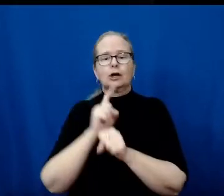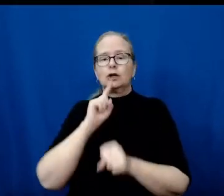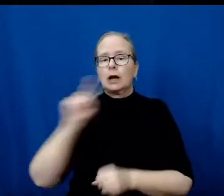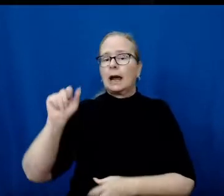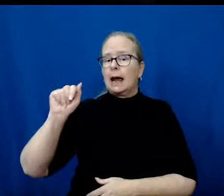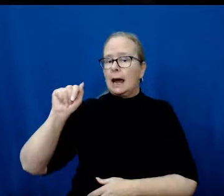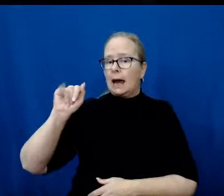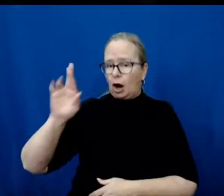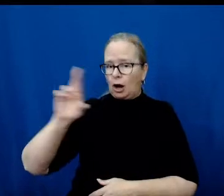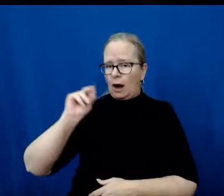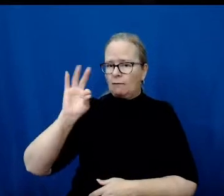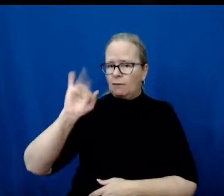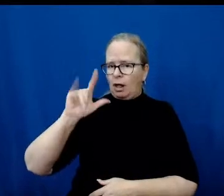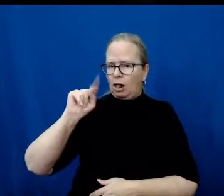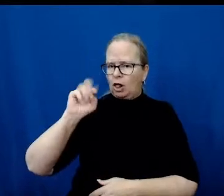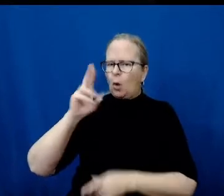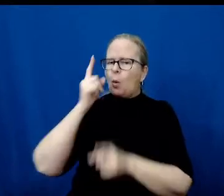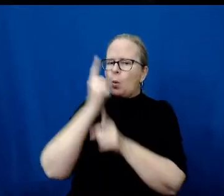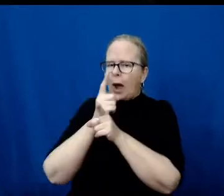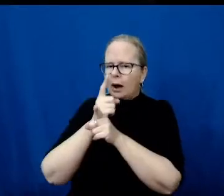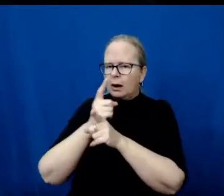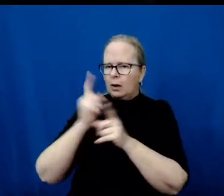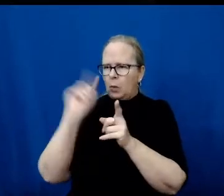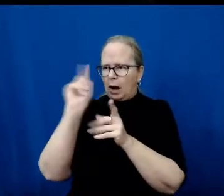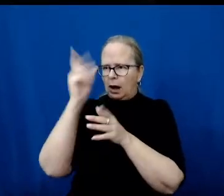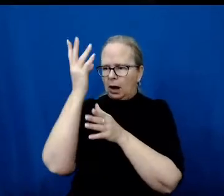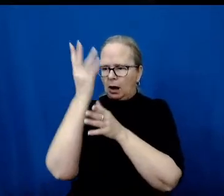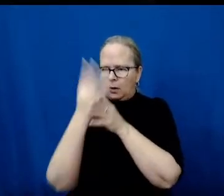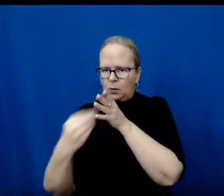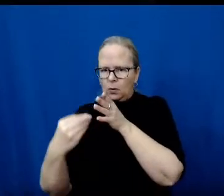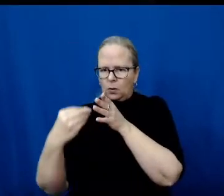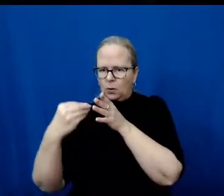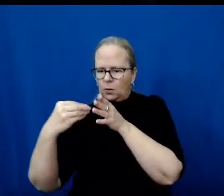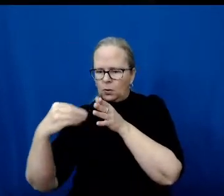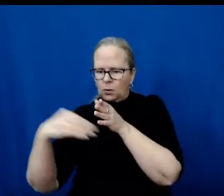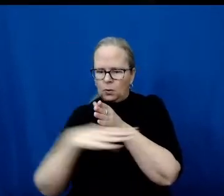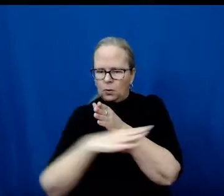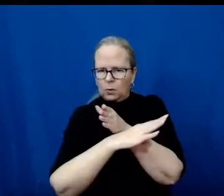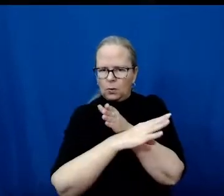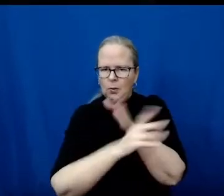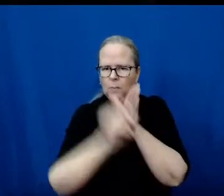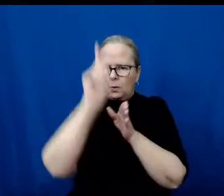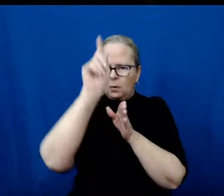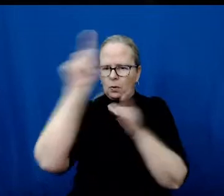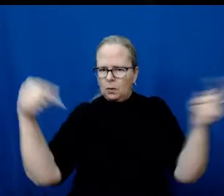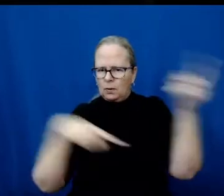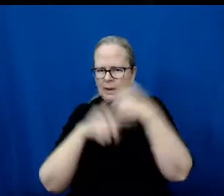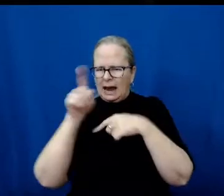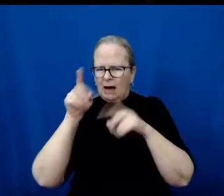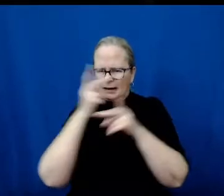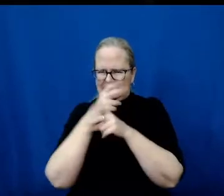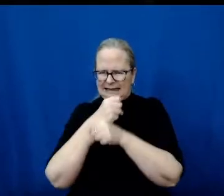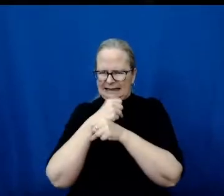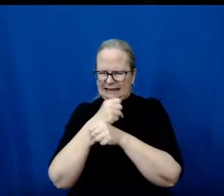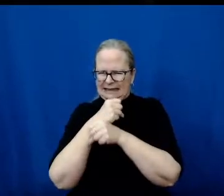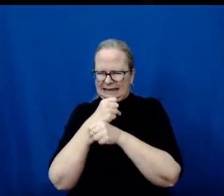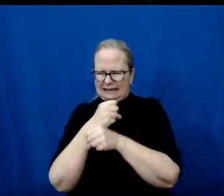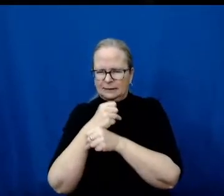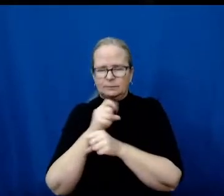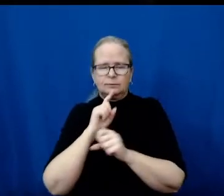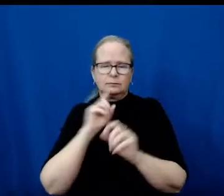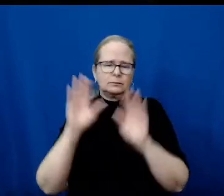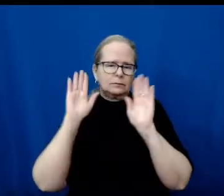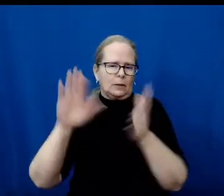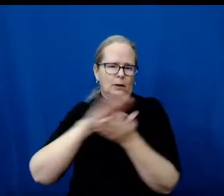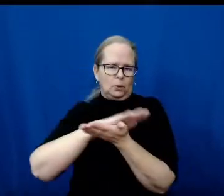it's pretty fantastic. And the air cleaning capacity, I mean, there's just a study that came out that said